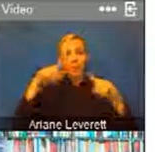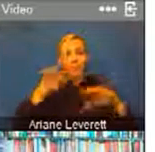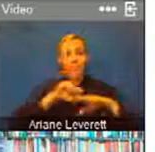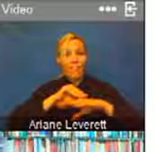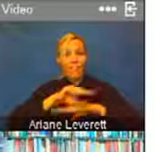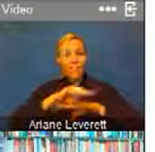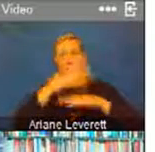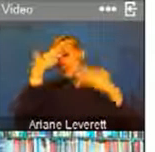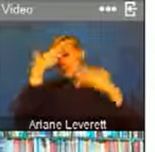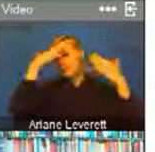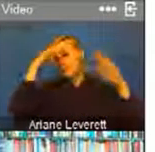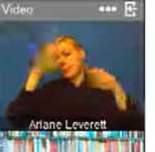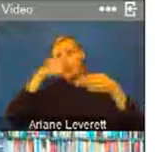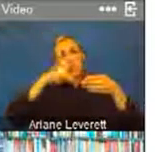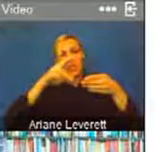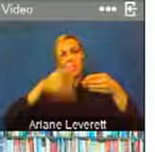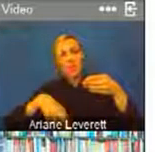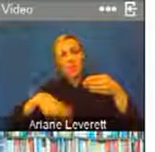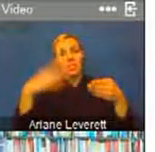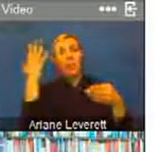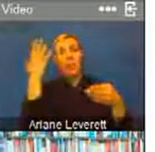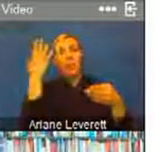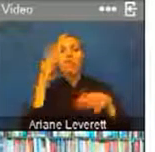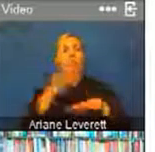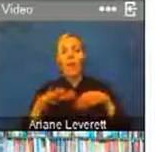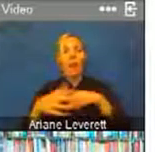Hello? Who's speaking?